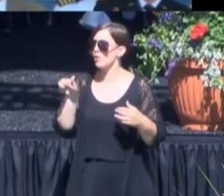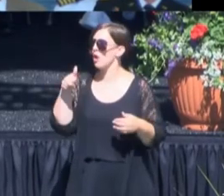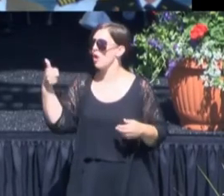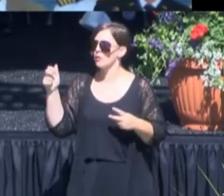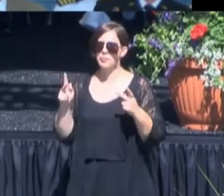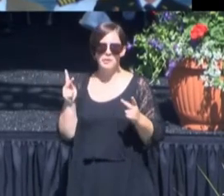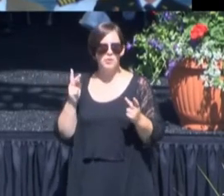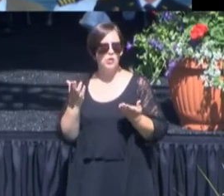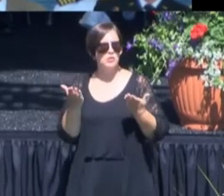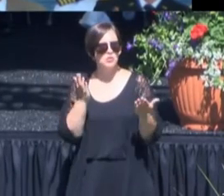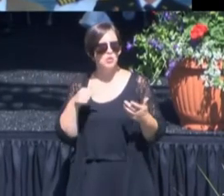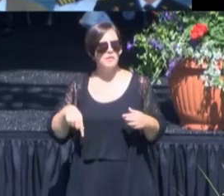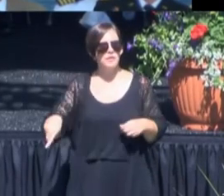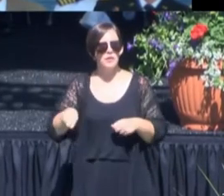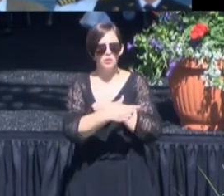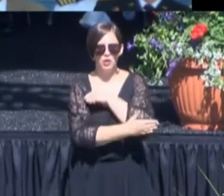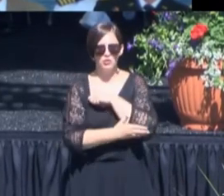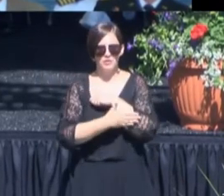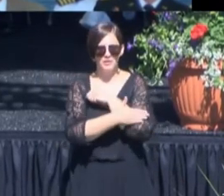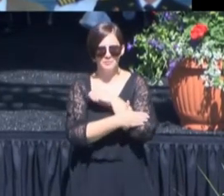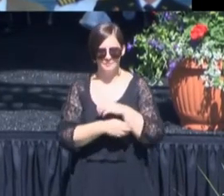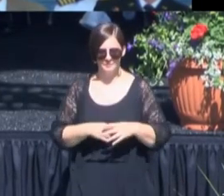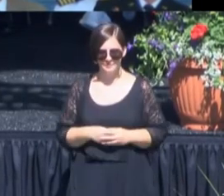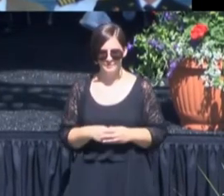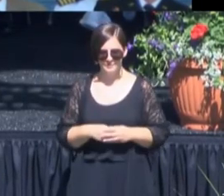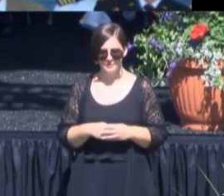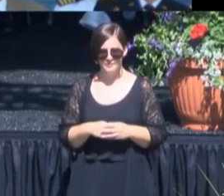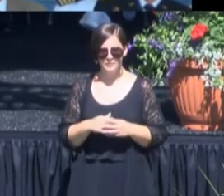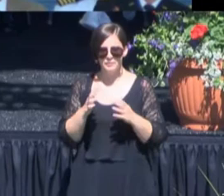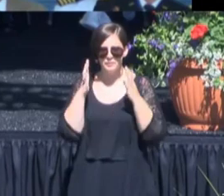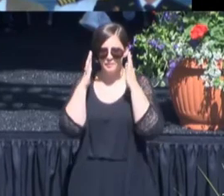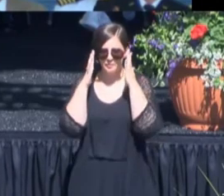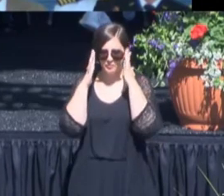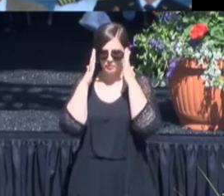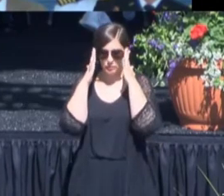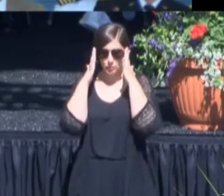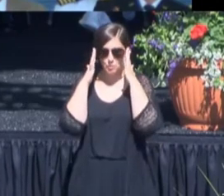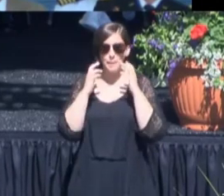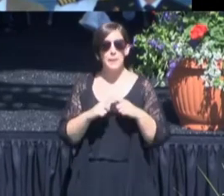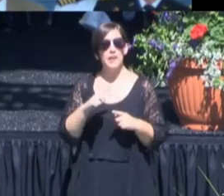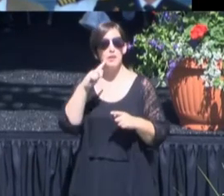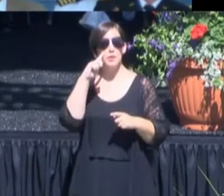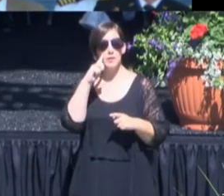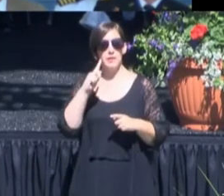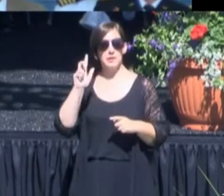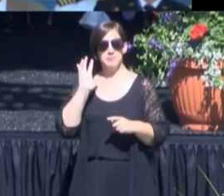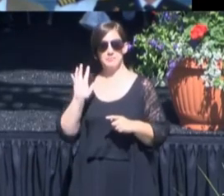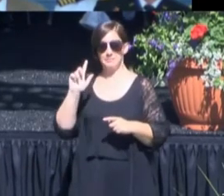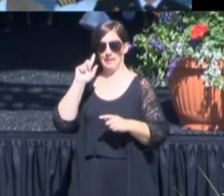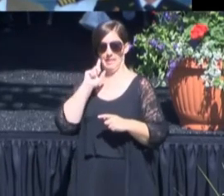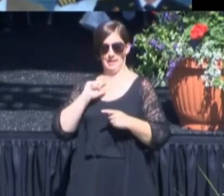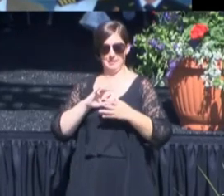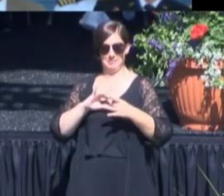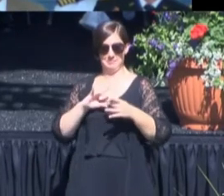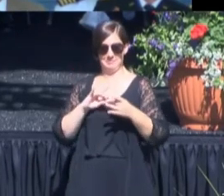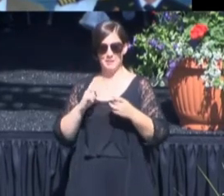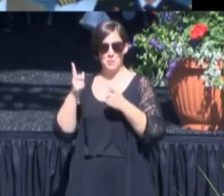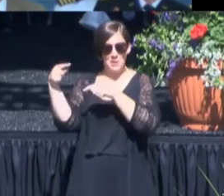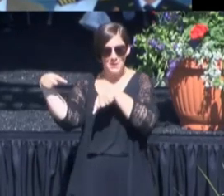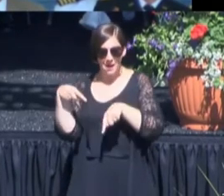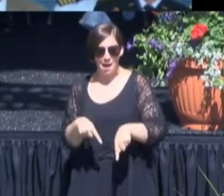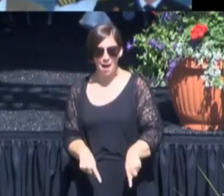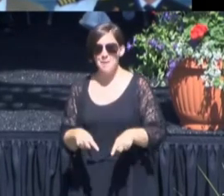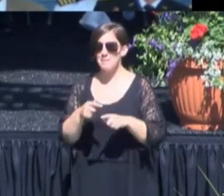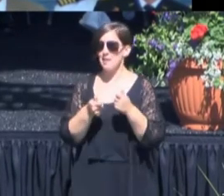country. I think, too, that if you think back, as was mentioned by your Admiral, to your first days when you came through